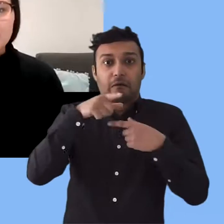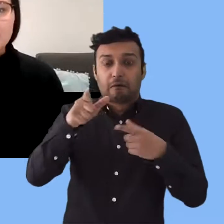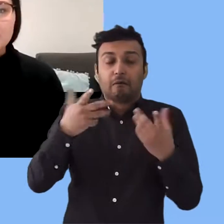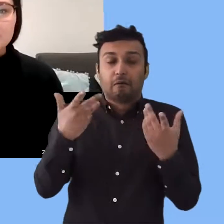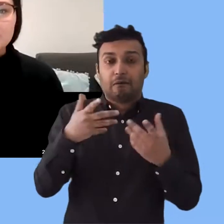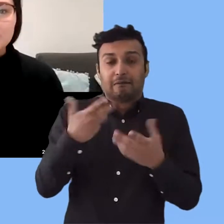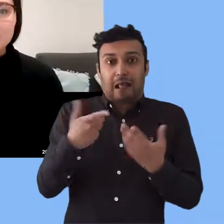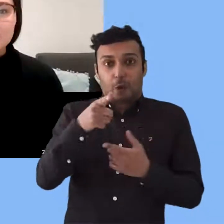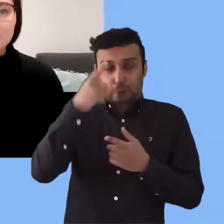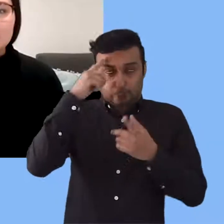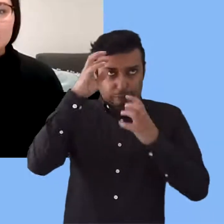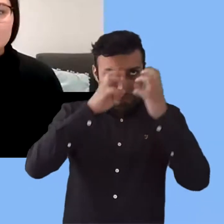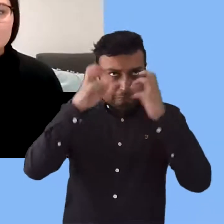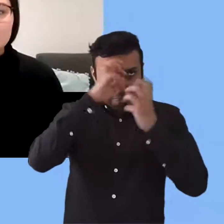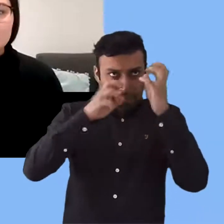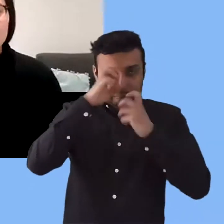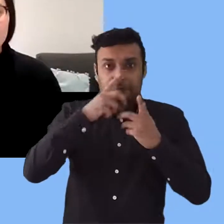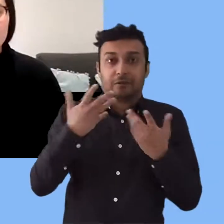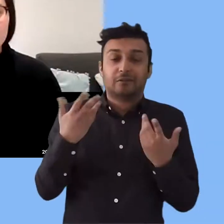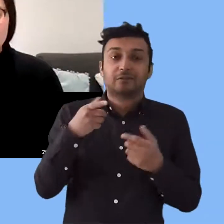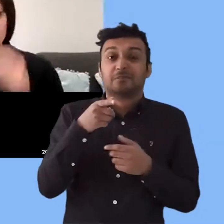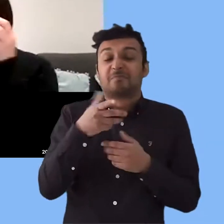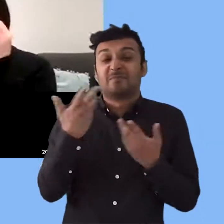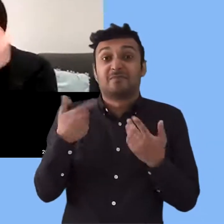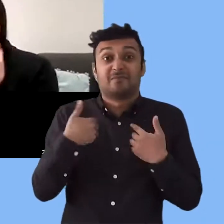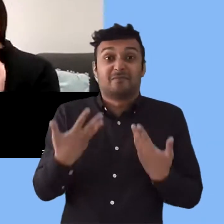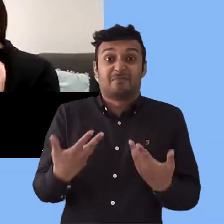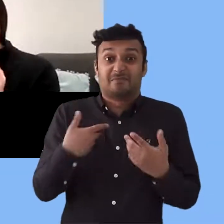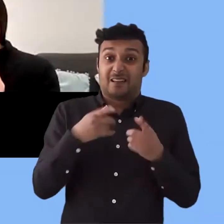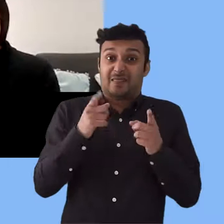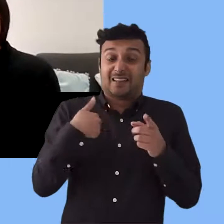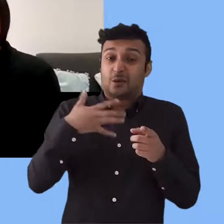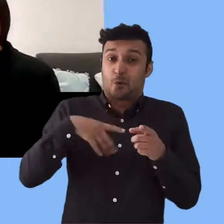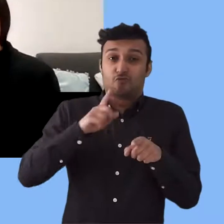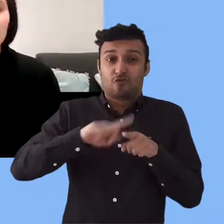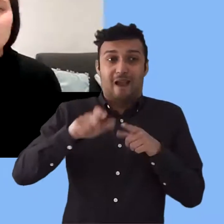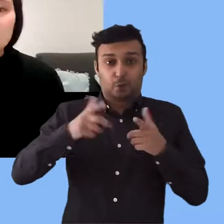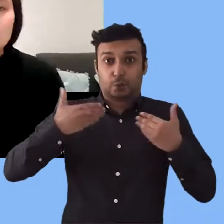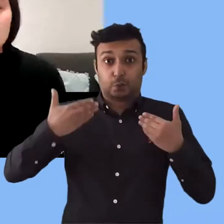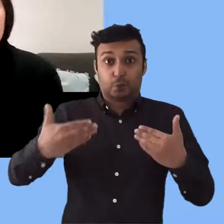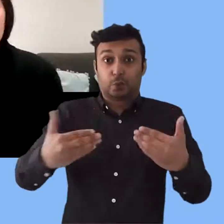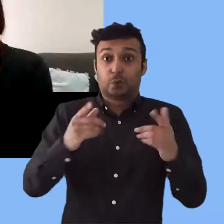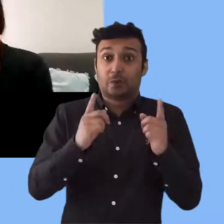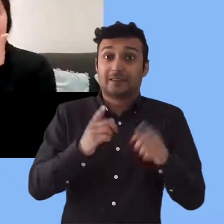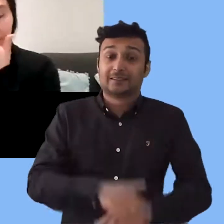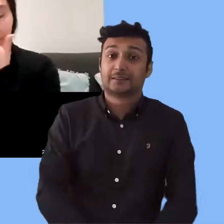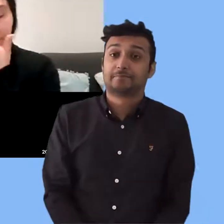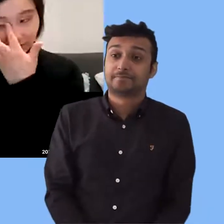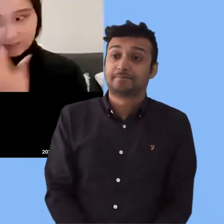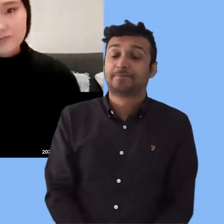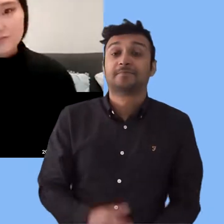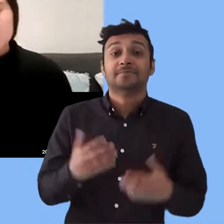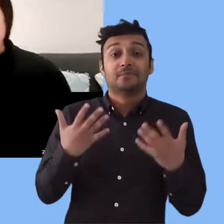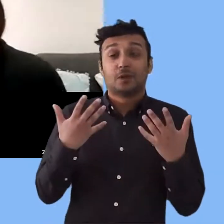there from Shaddai, but as I said, this is the direction that we want to keep things moving in. So as we kind of get on to the